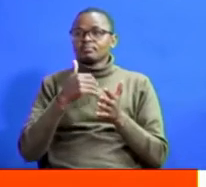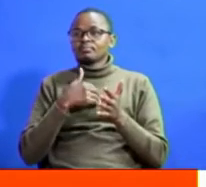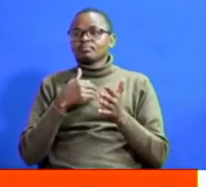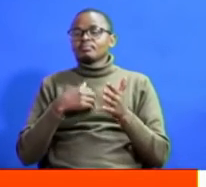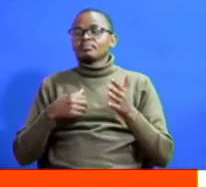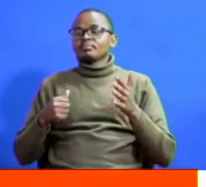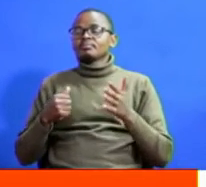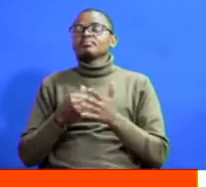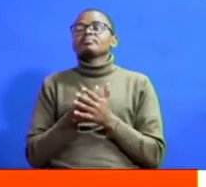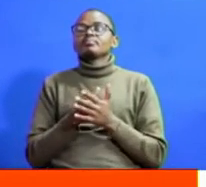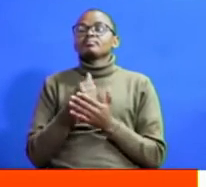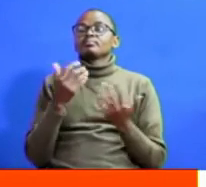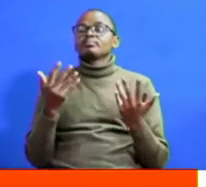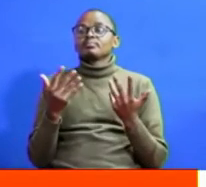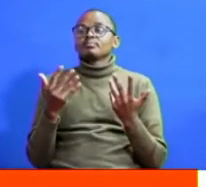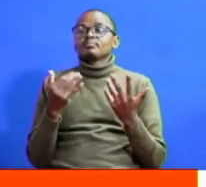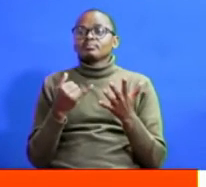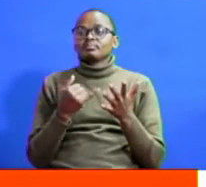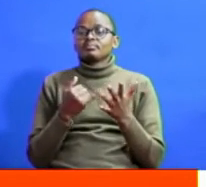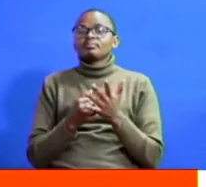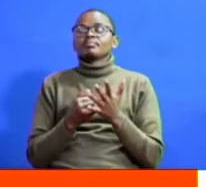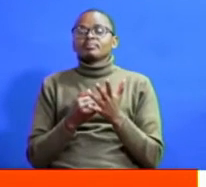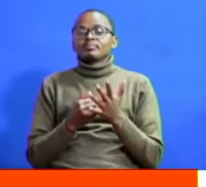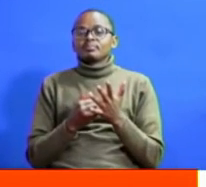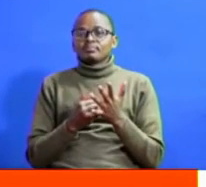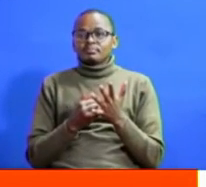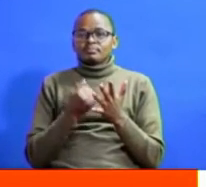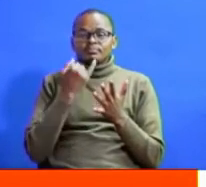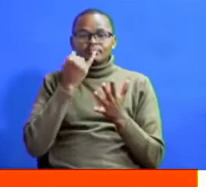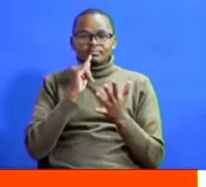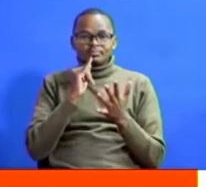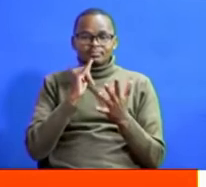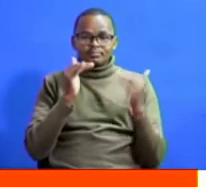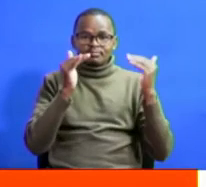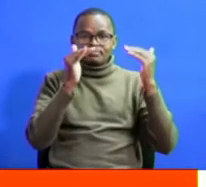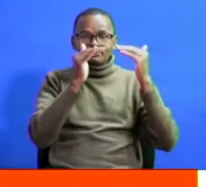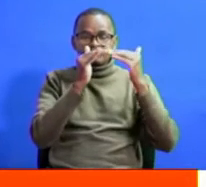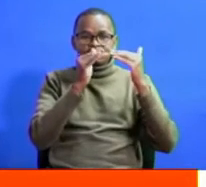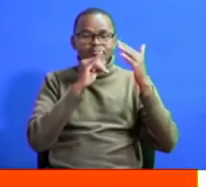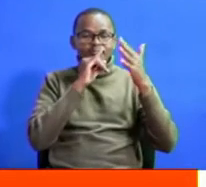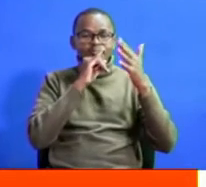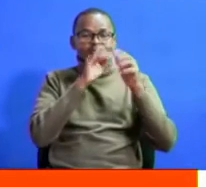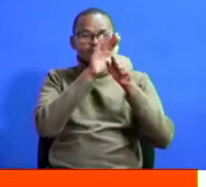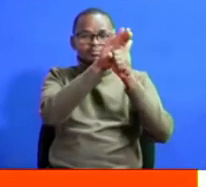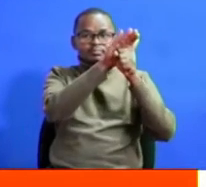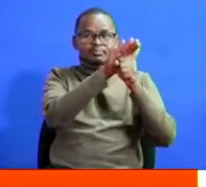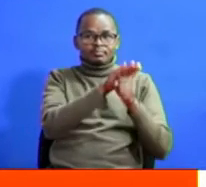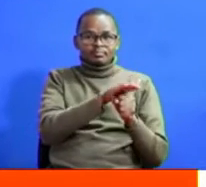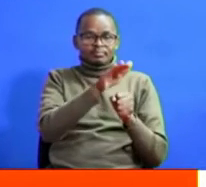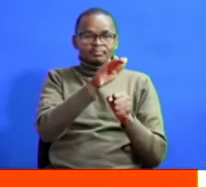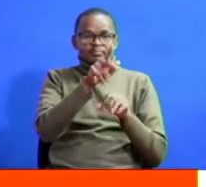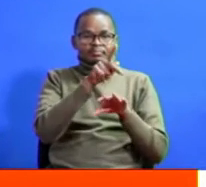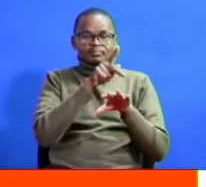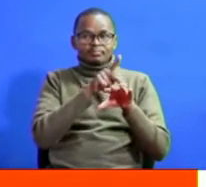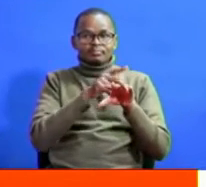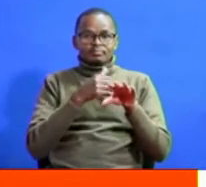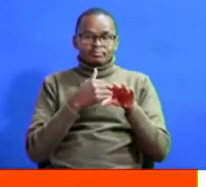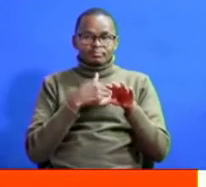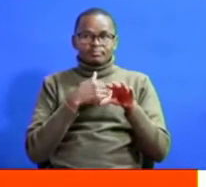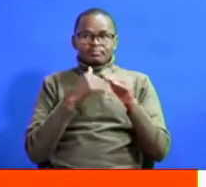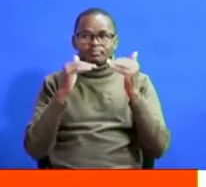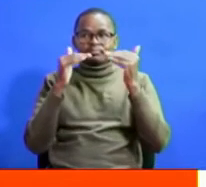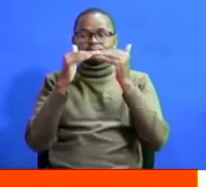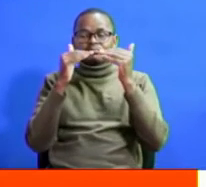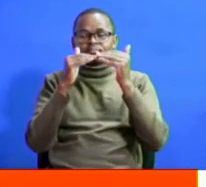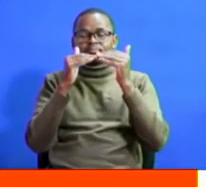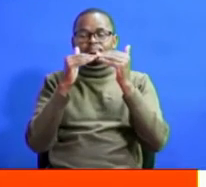it. Mm-hmm. Well, it is not democratic, and actually it undermines the principles to which we hold our democracy. Mm-hmm.